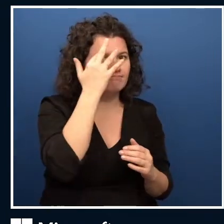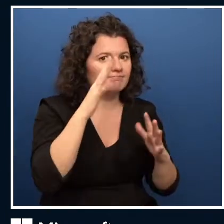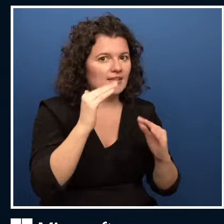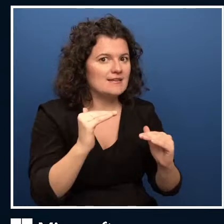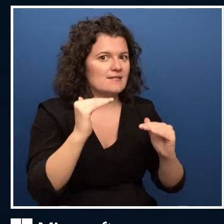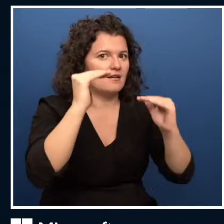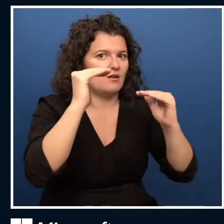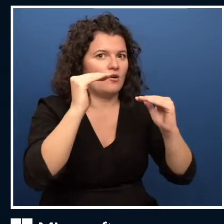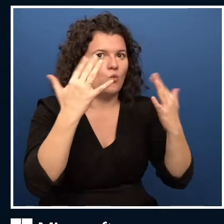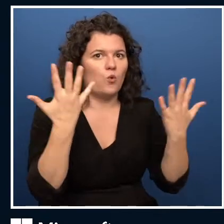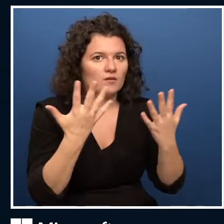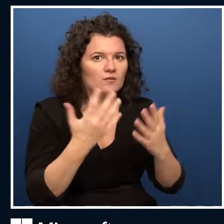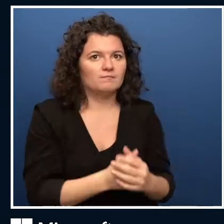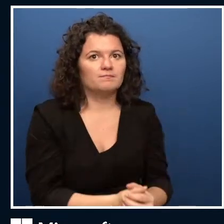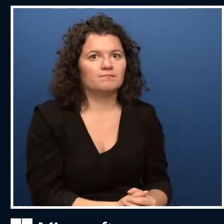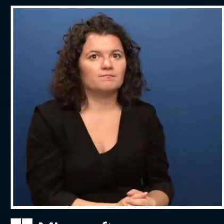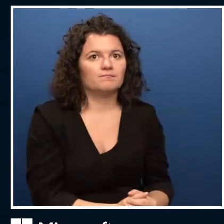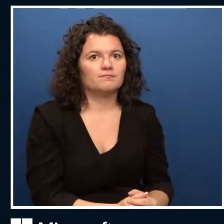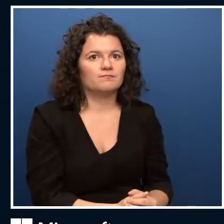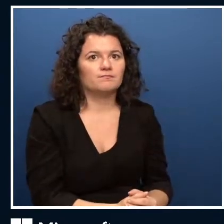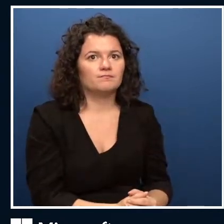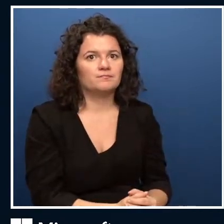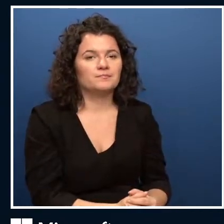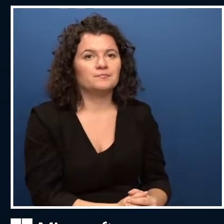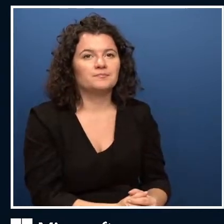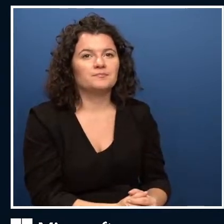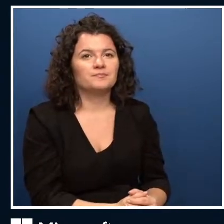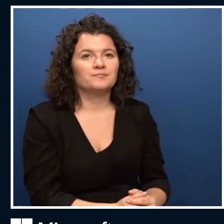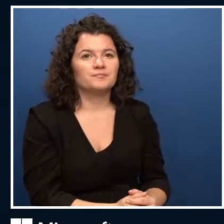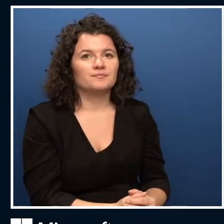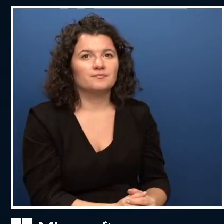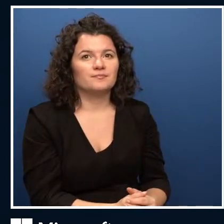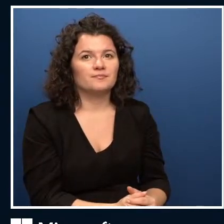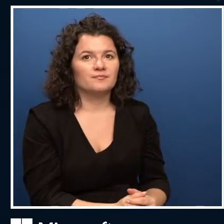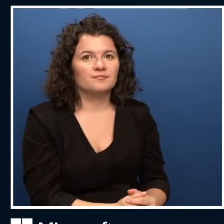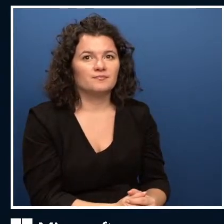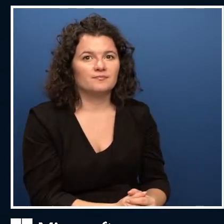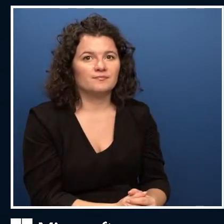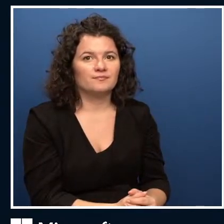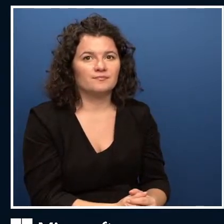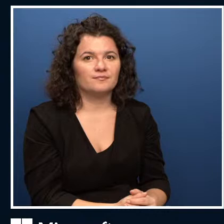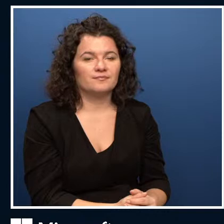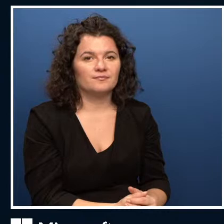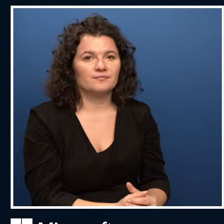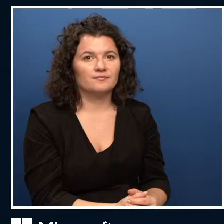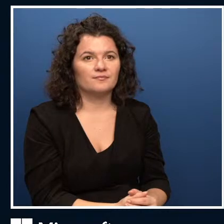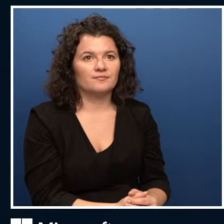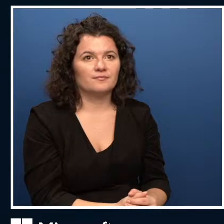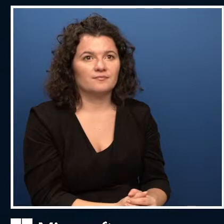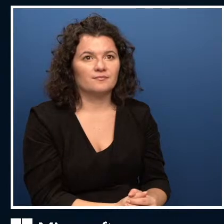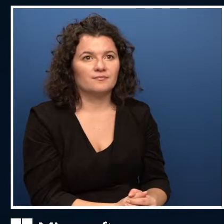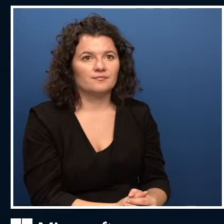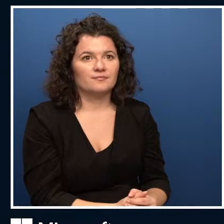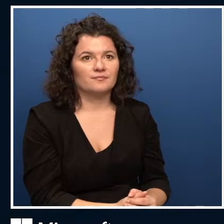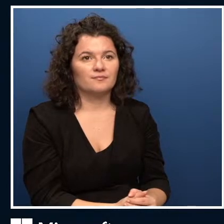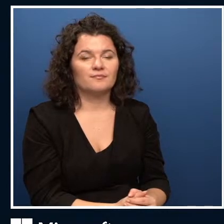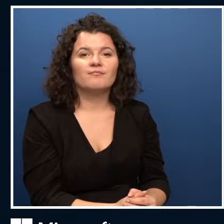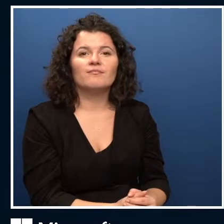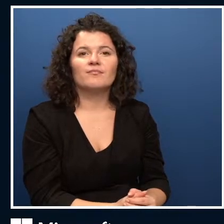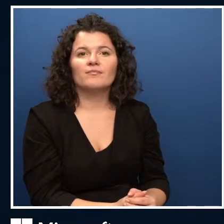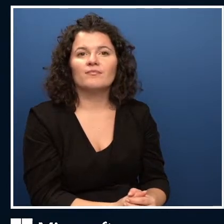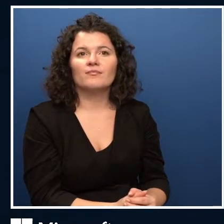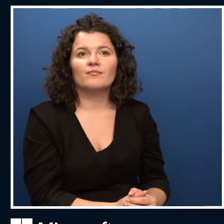goal. Of course, the reinforcement learning is really an important thing because